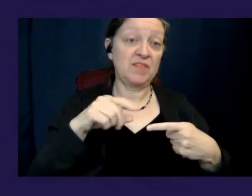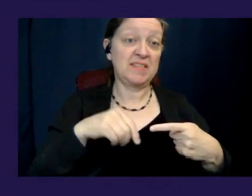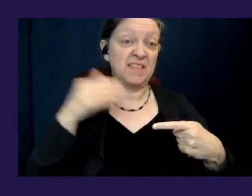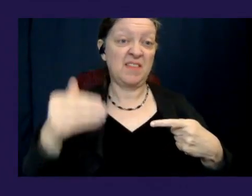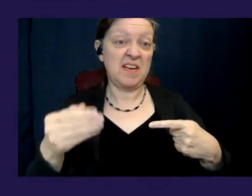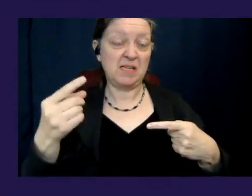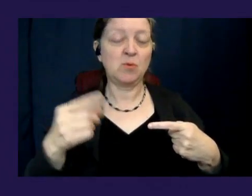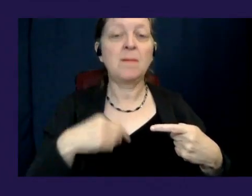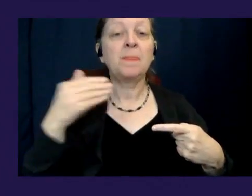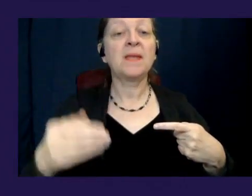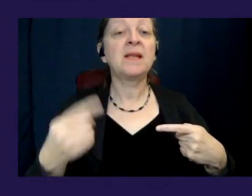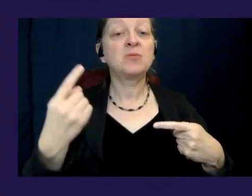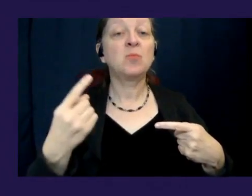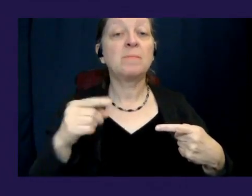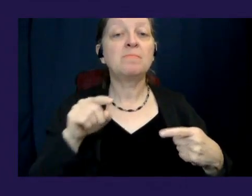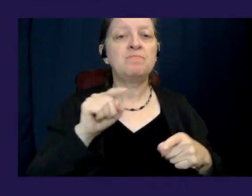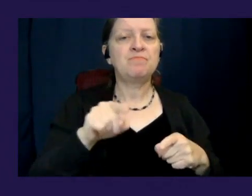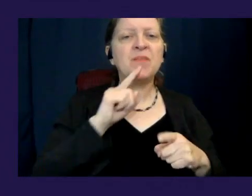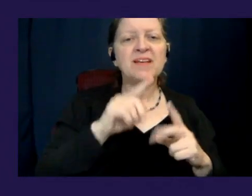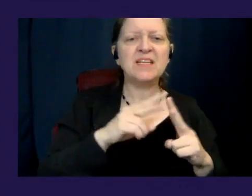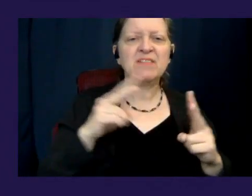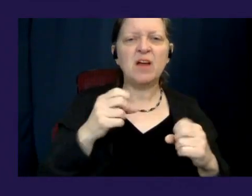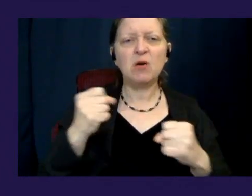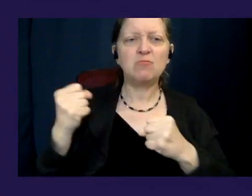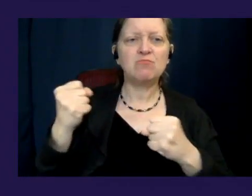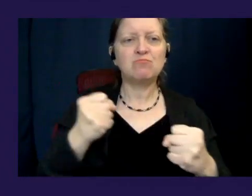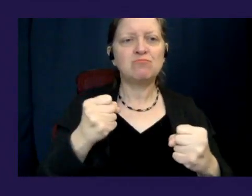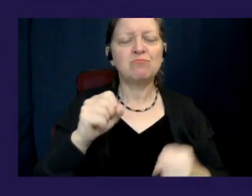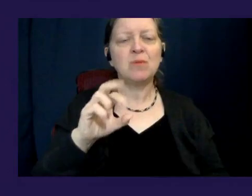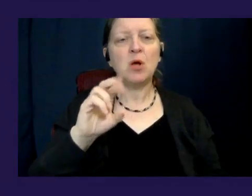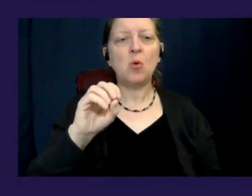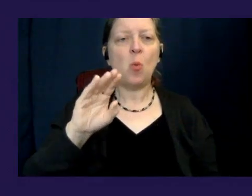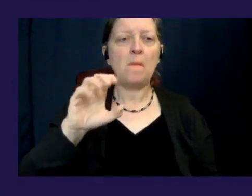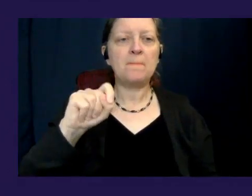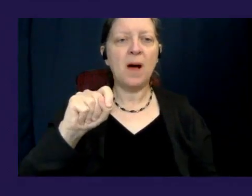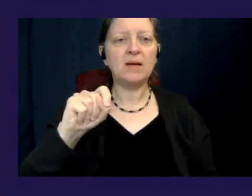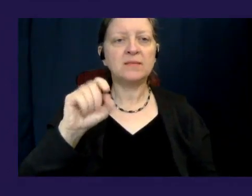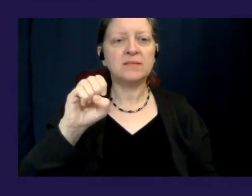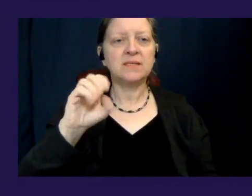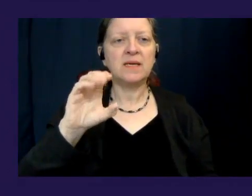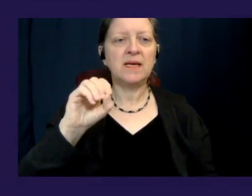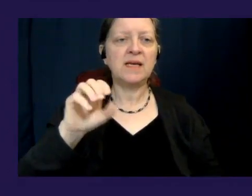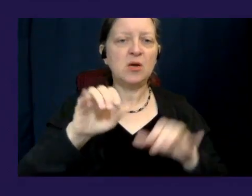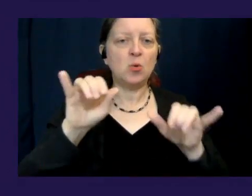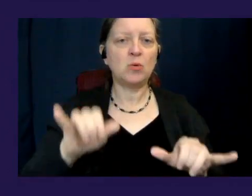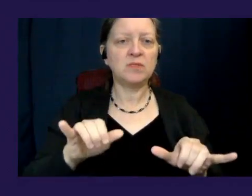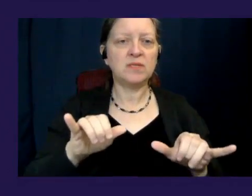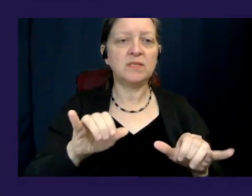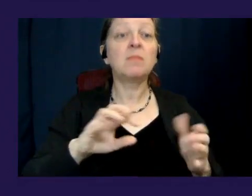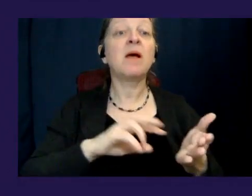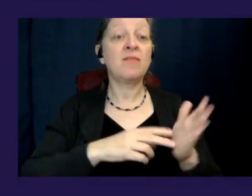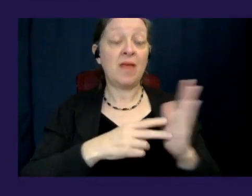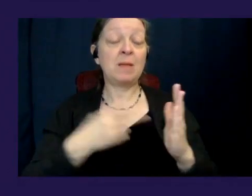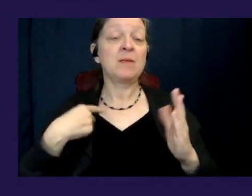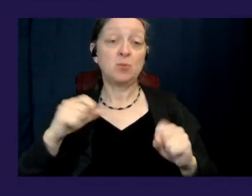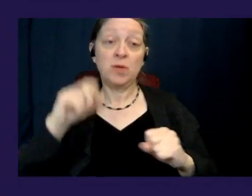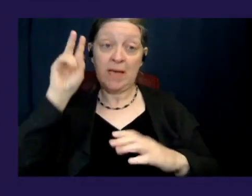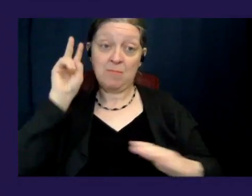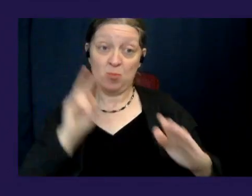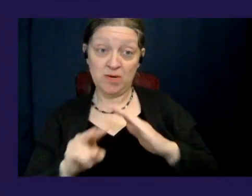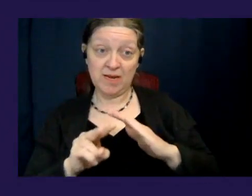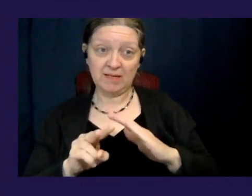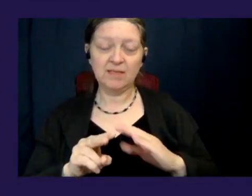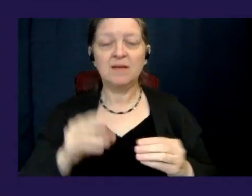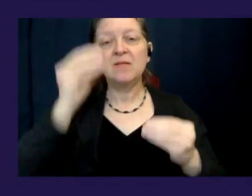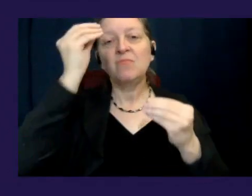how this is a very robust ecosystem. And this gives it predictability. The material that passes around, the kind